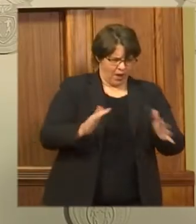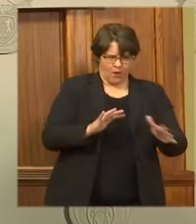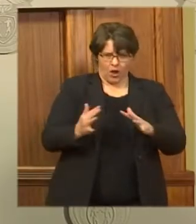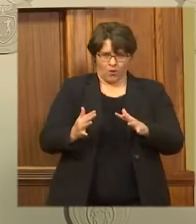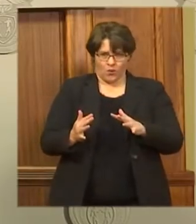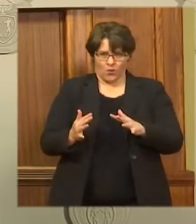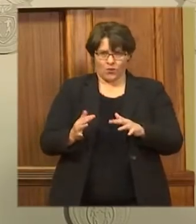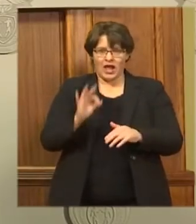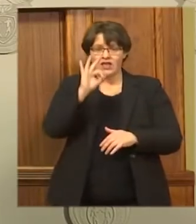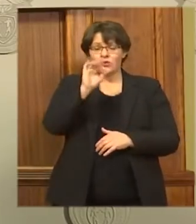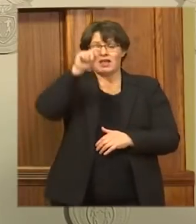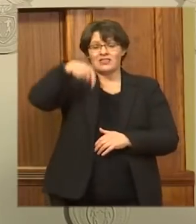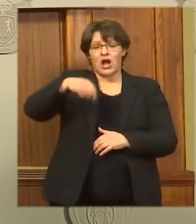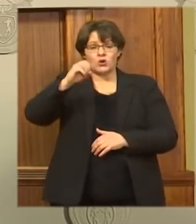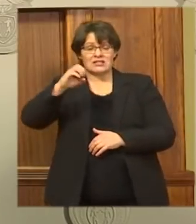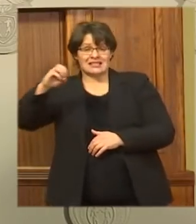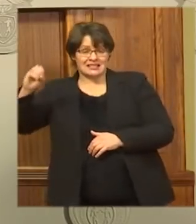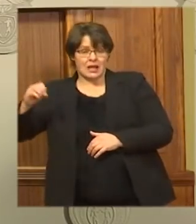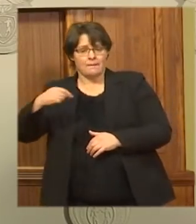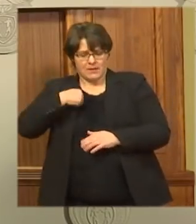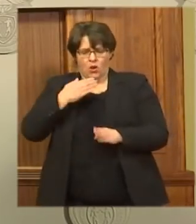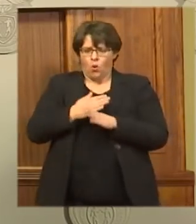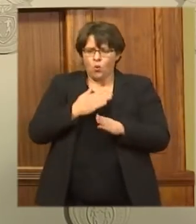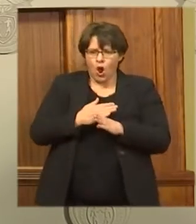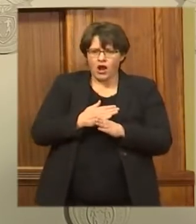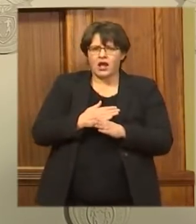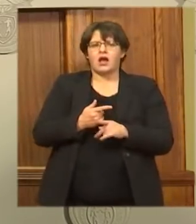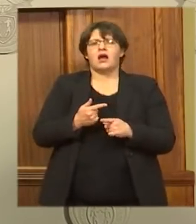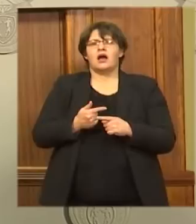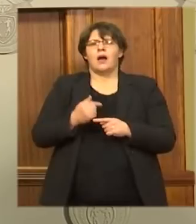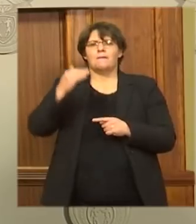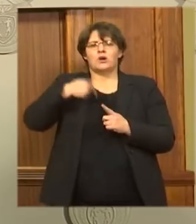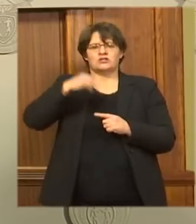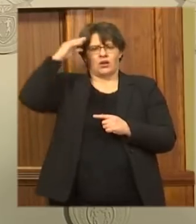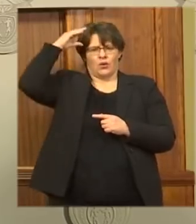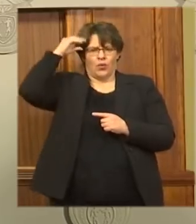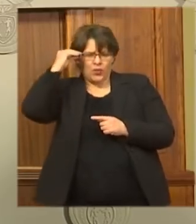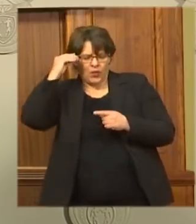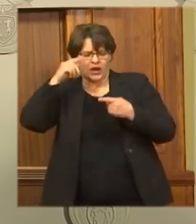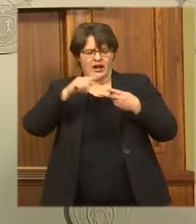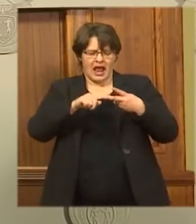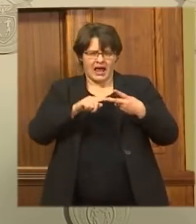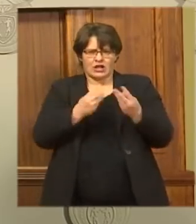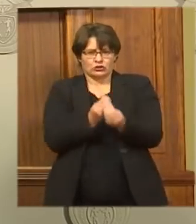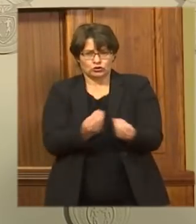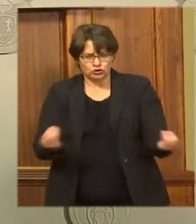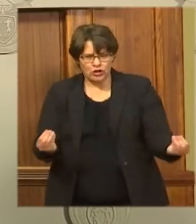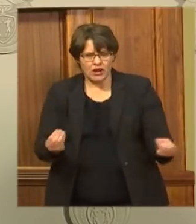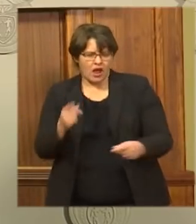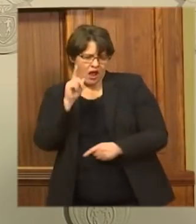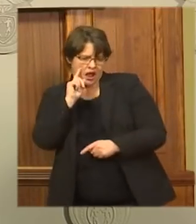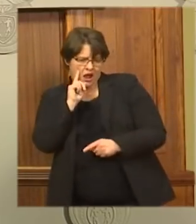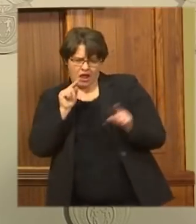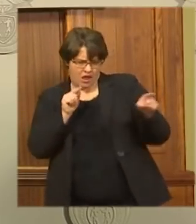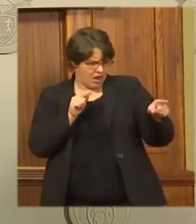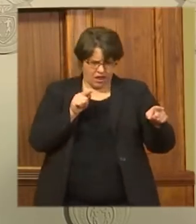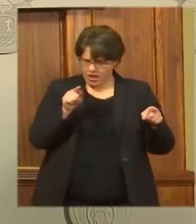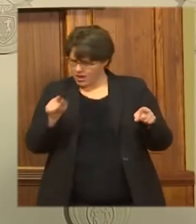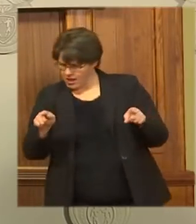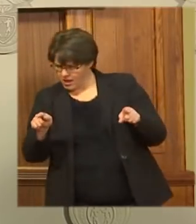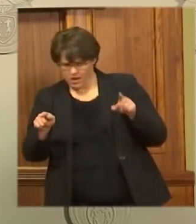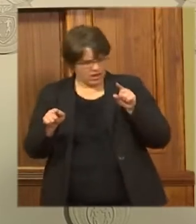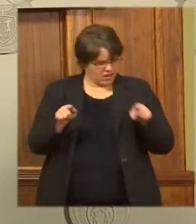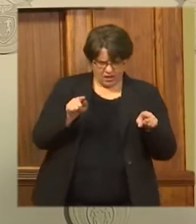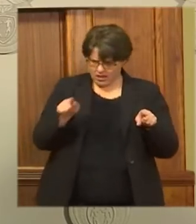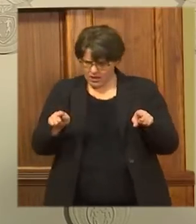3,000 government employees who work with children and mentally disabled people have been checked against the National Register